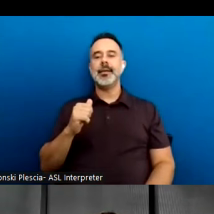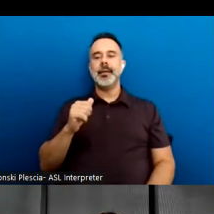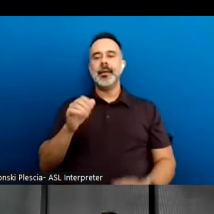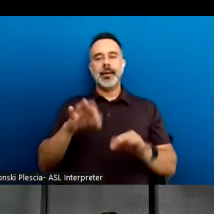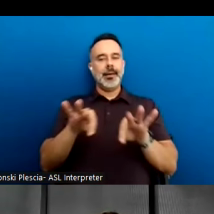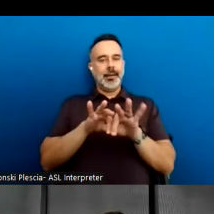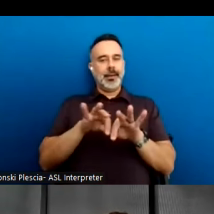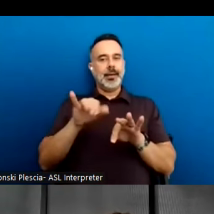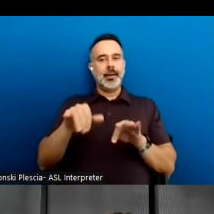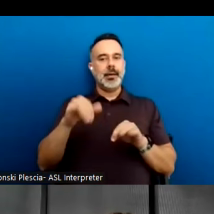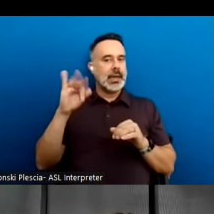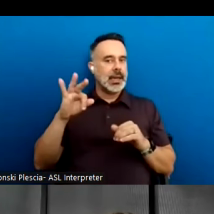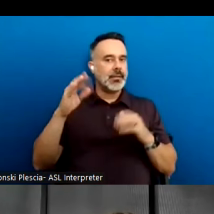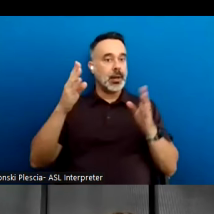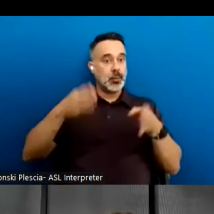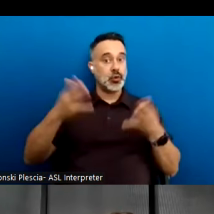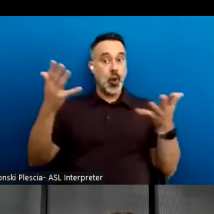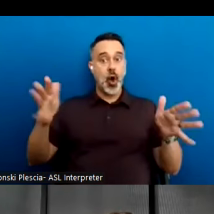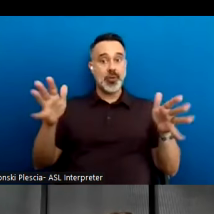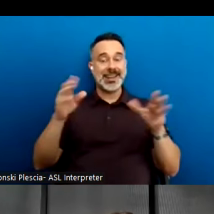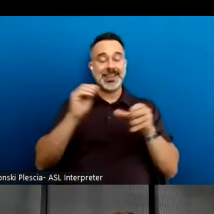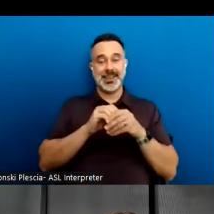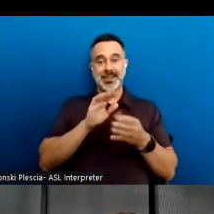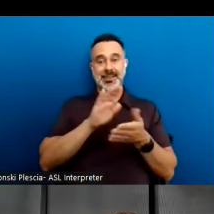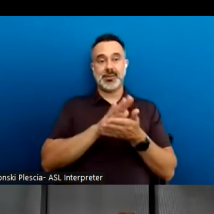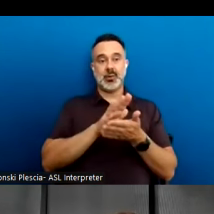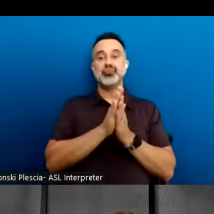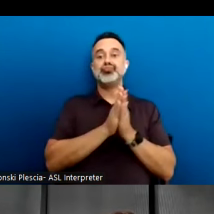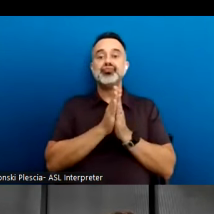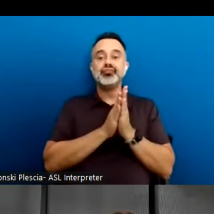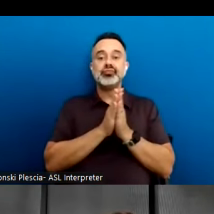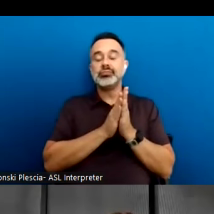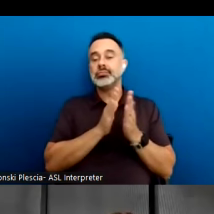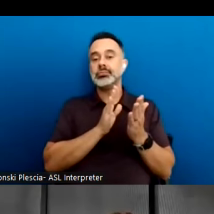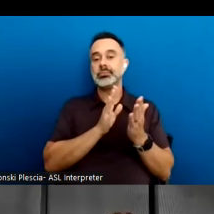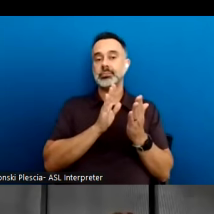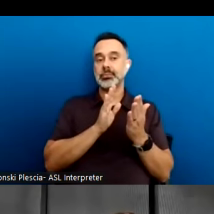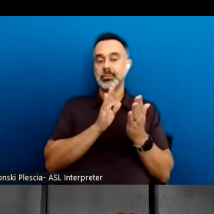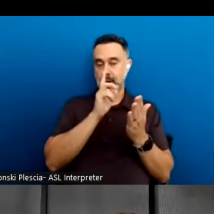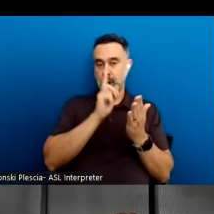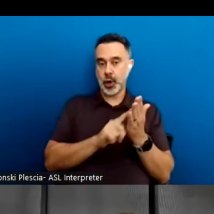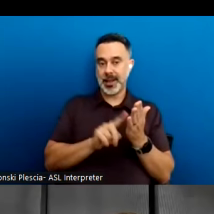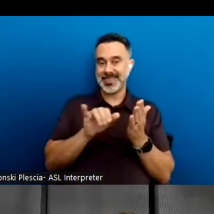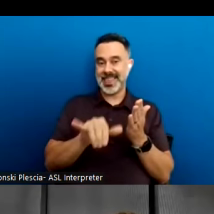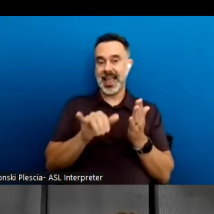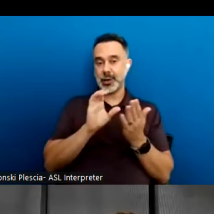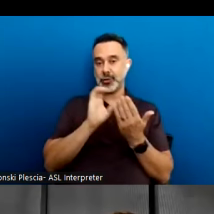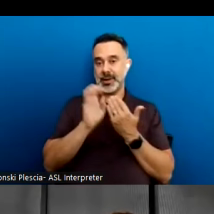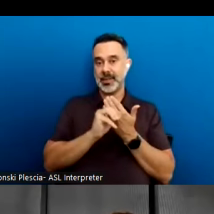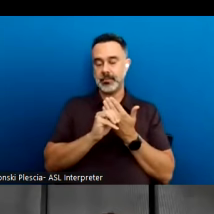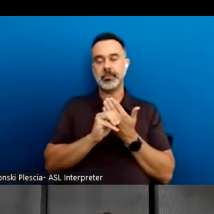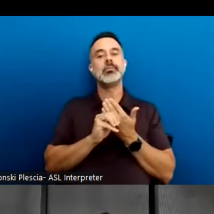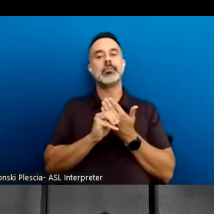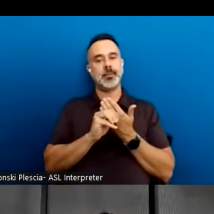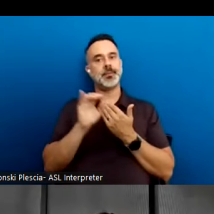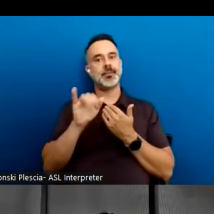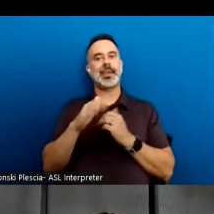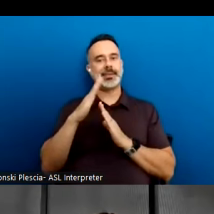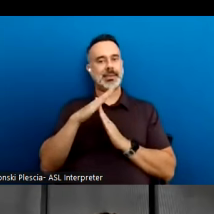somebody that's already in the school that is interested in looking at the curriculum, I think that is really